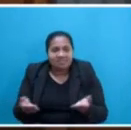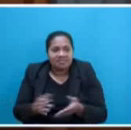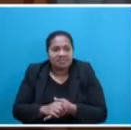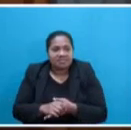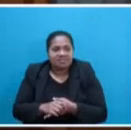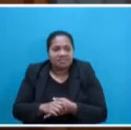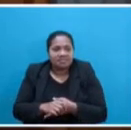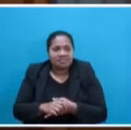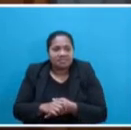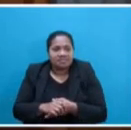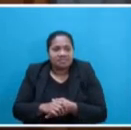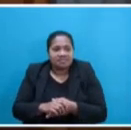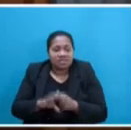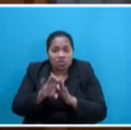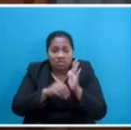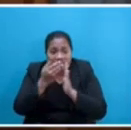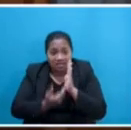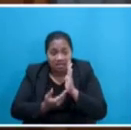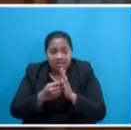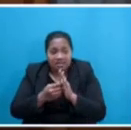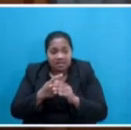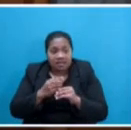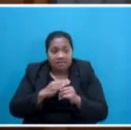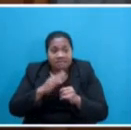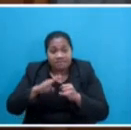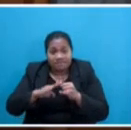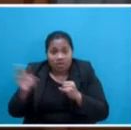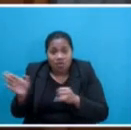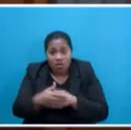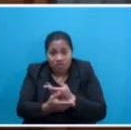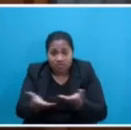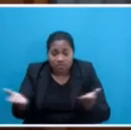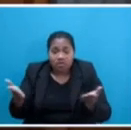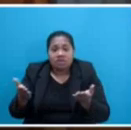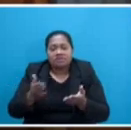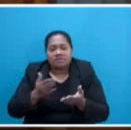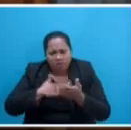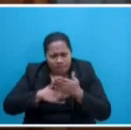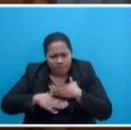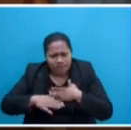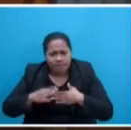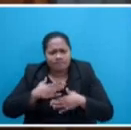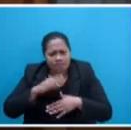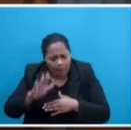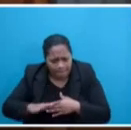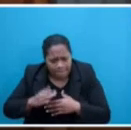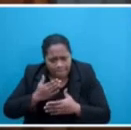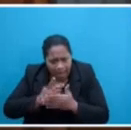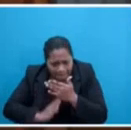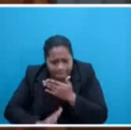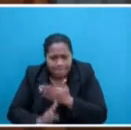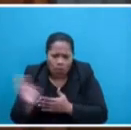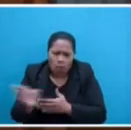states, finally all of you be like-minded, be sympathetic, love one another, be compassionate and humble. We are all children of God